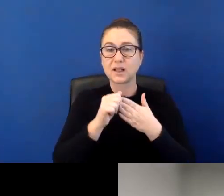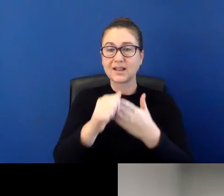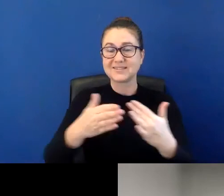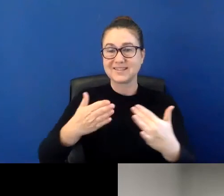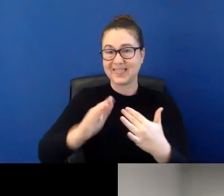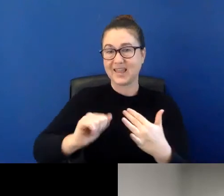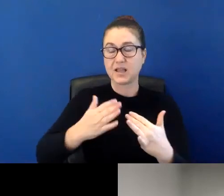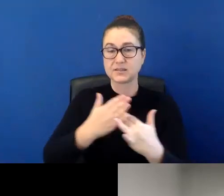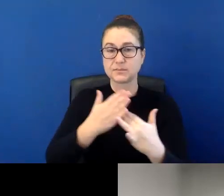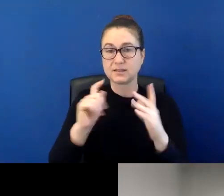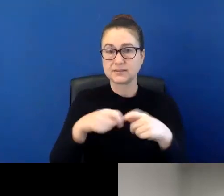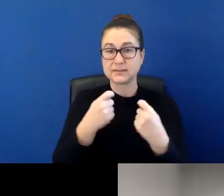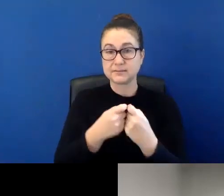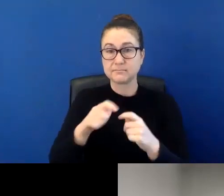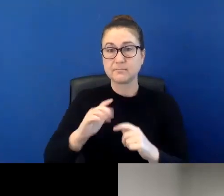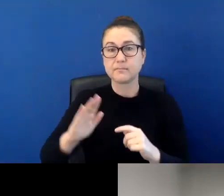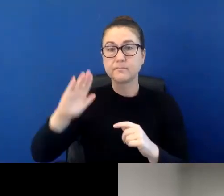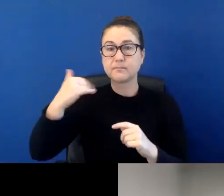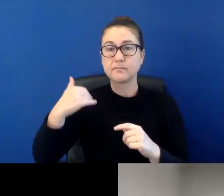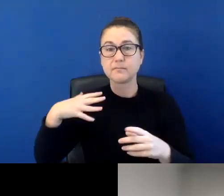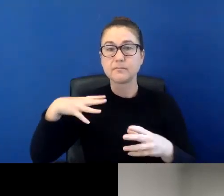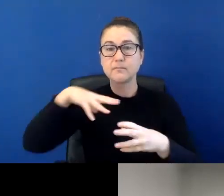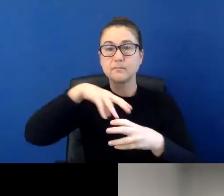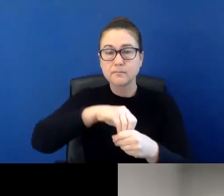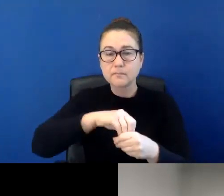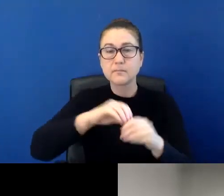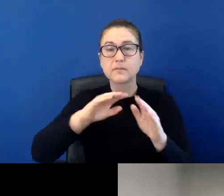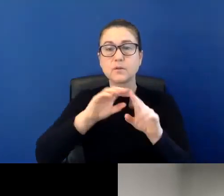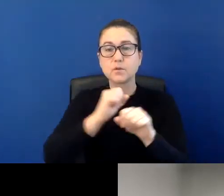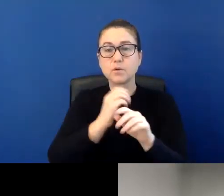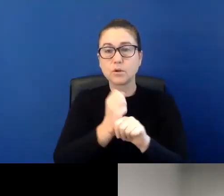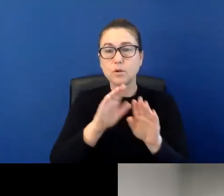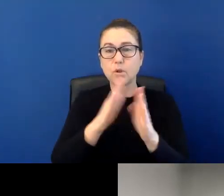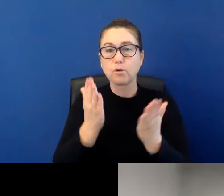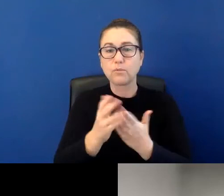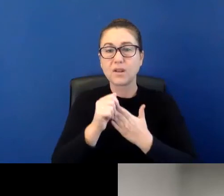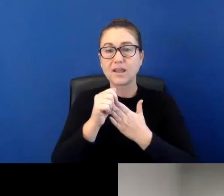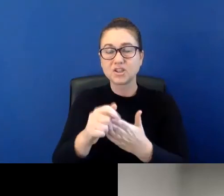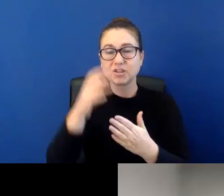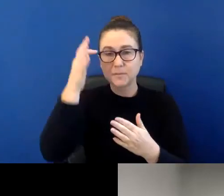team. He was formerly a member of the Global Leadership Council for the International Association